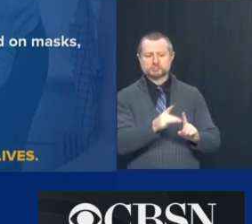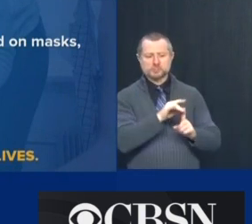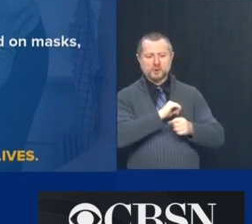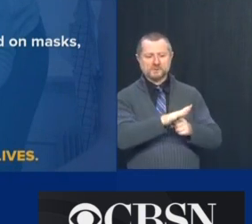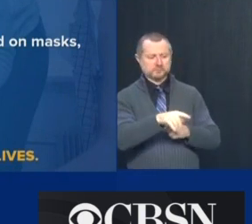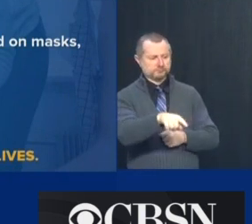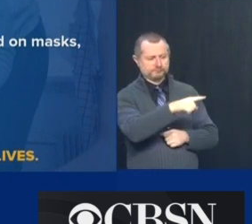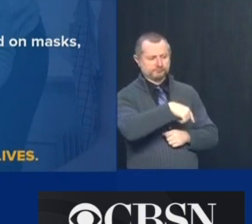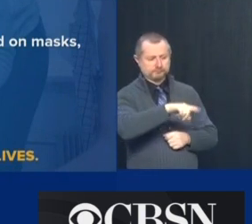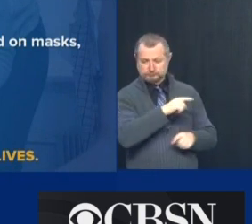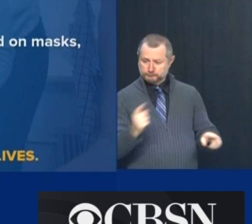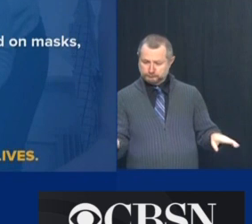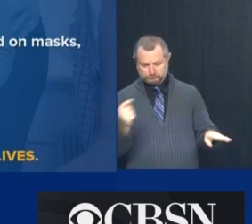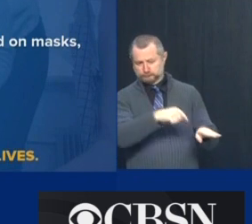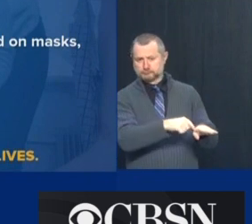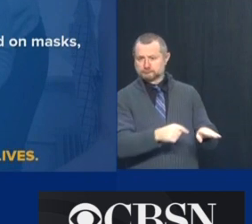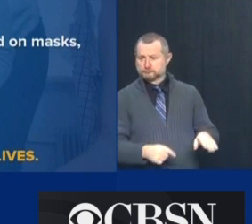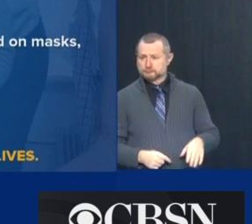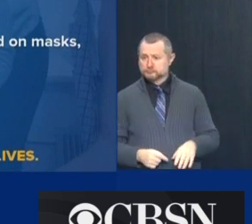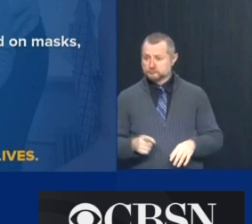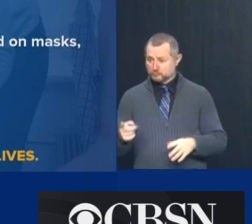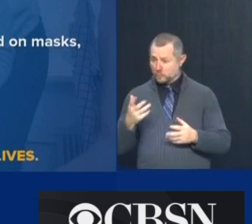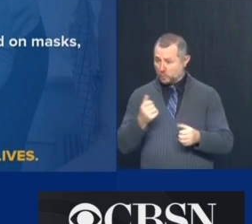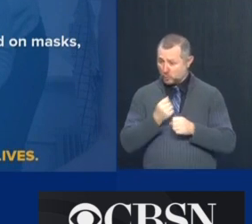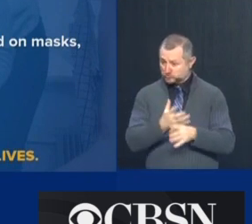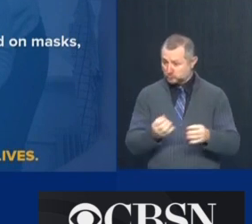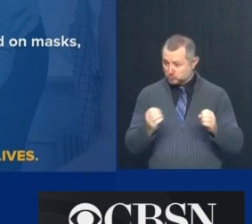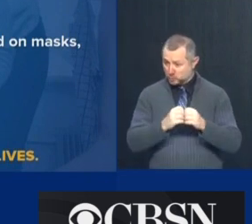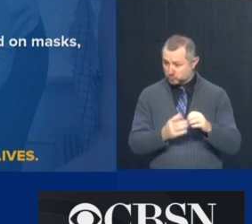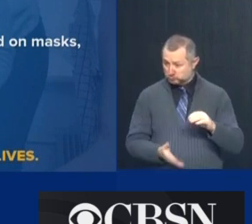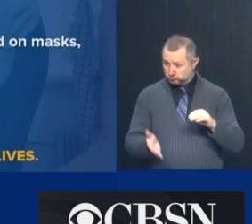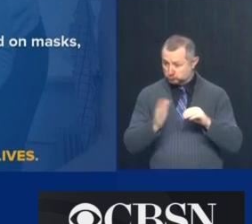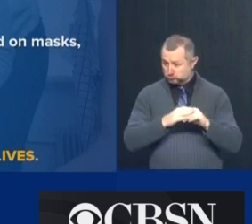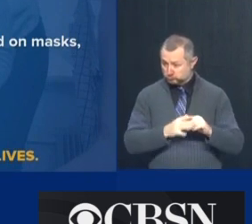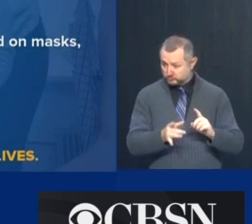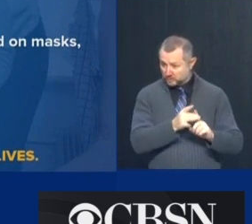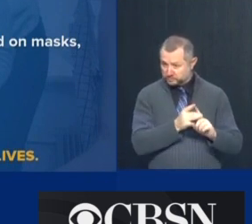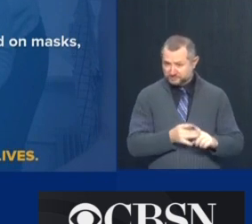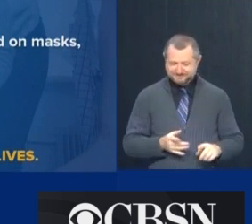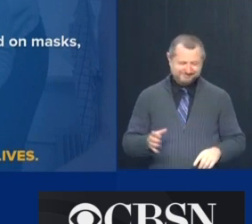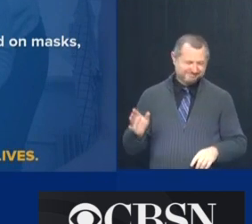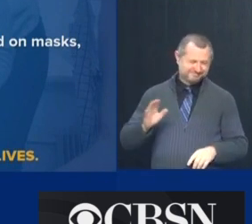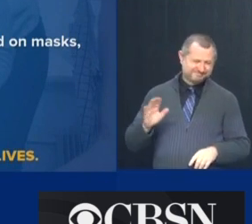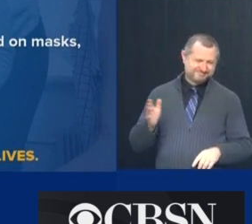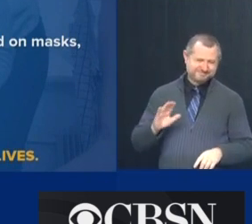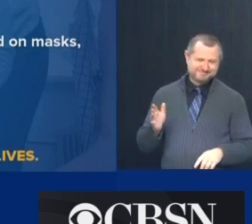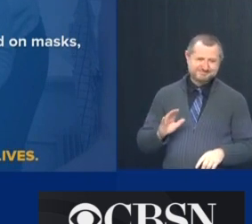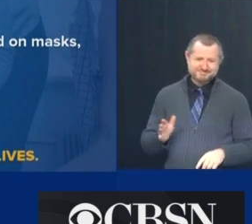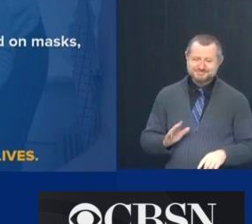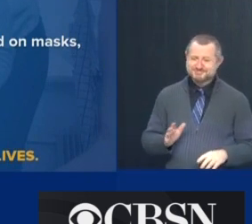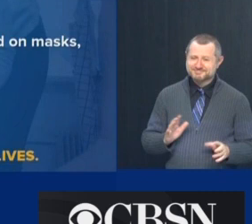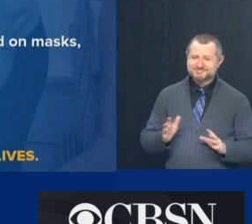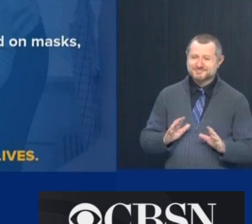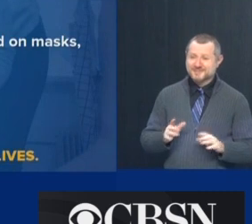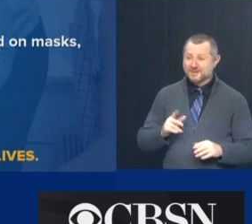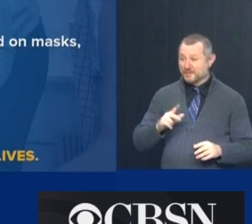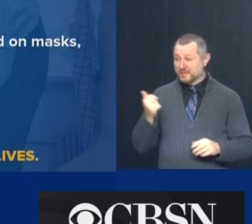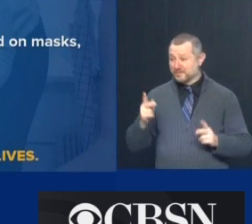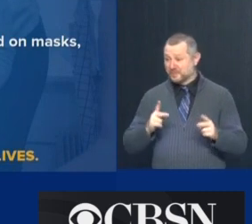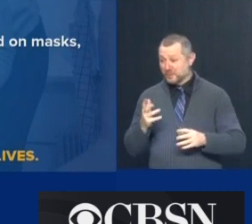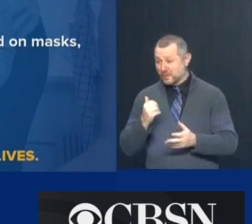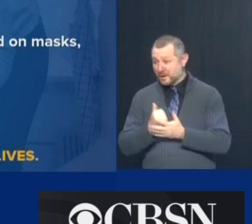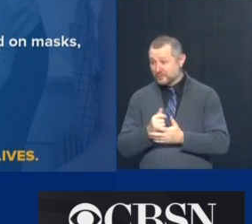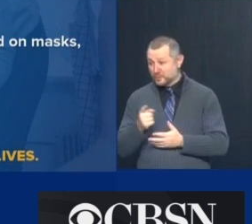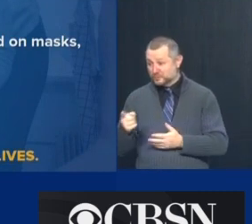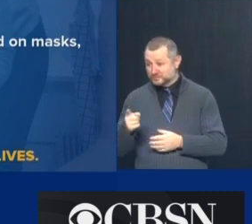Thanksgiving. Don't create more COVID positive people and then expect other people to come